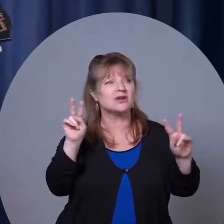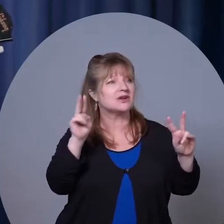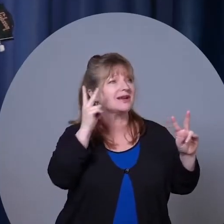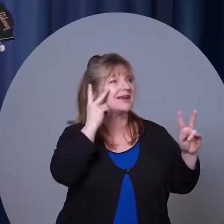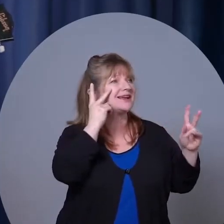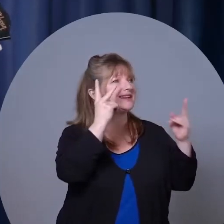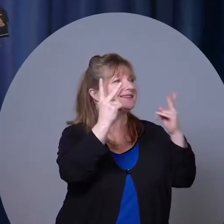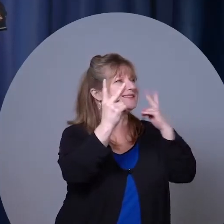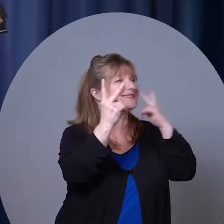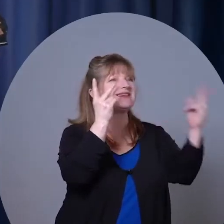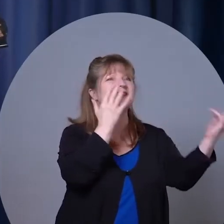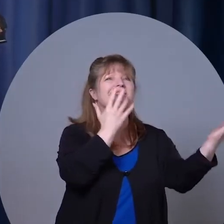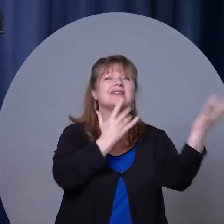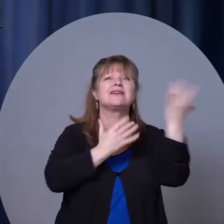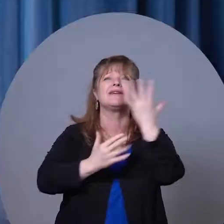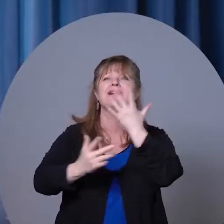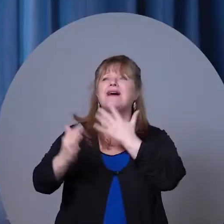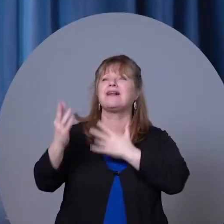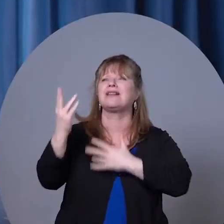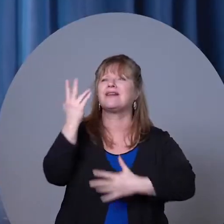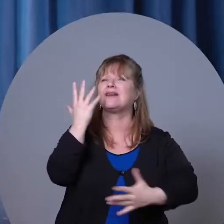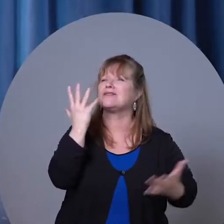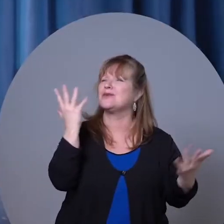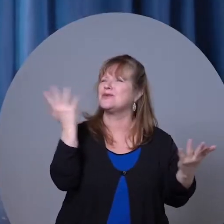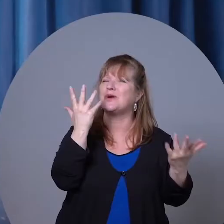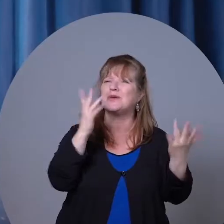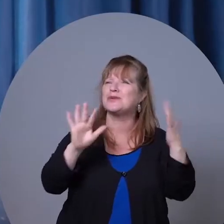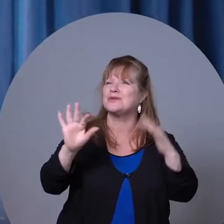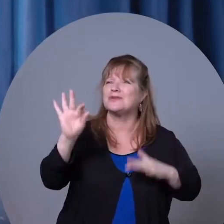color what you discover.